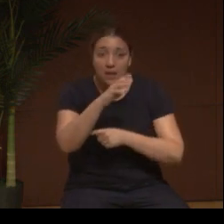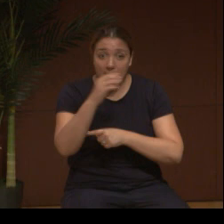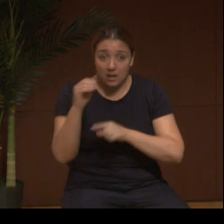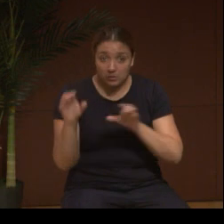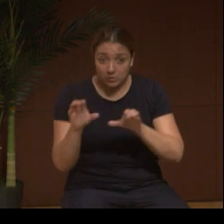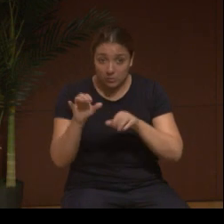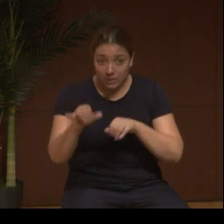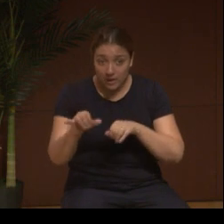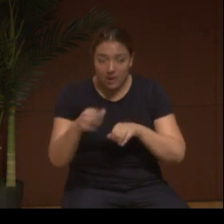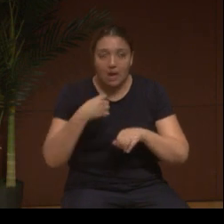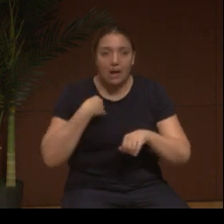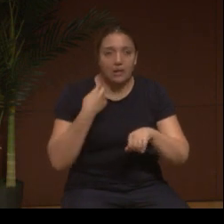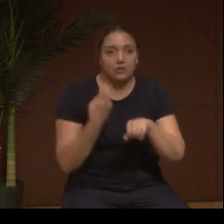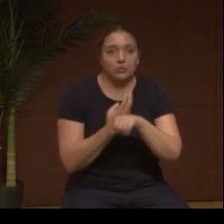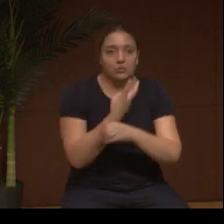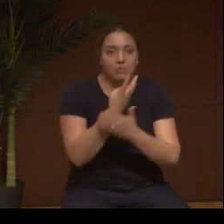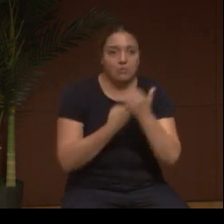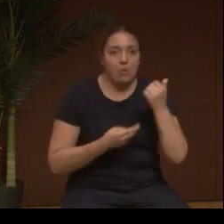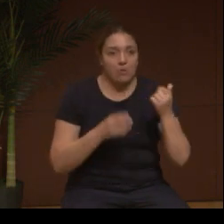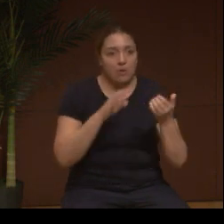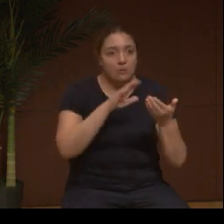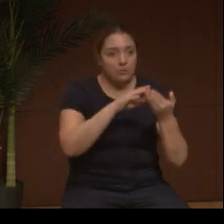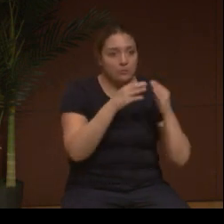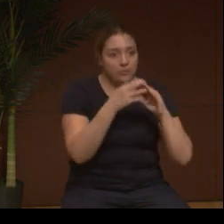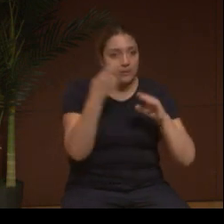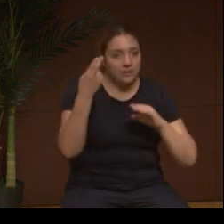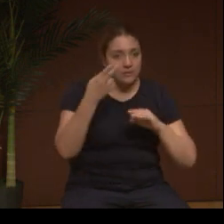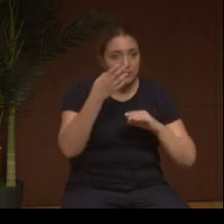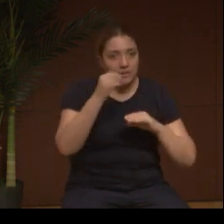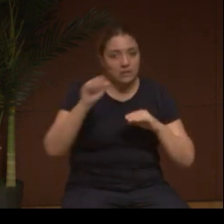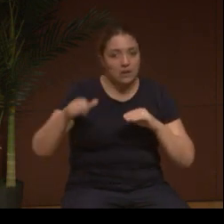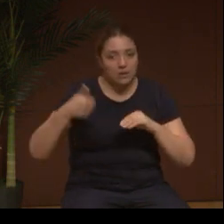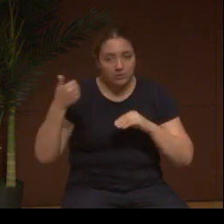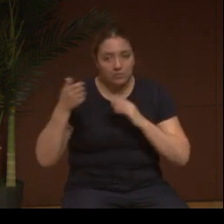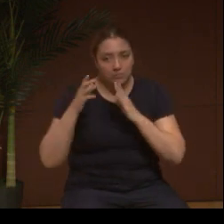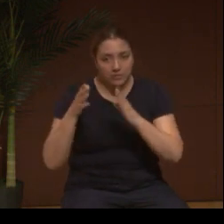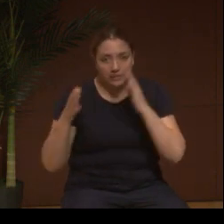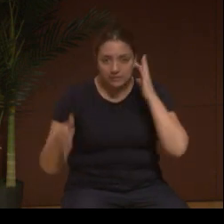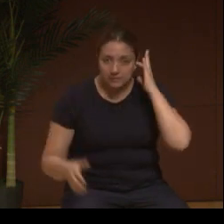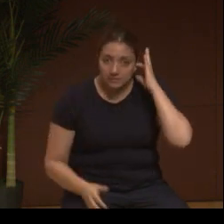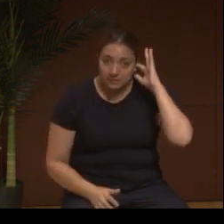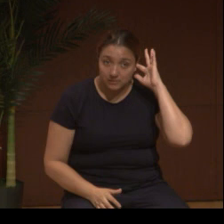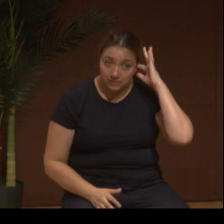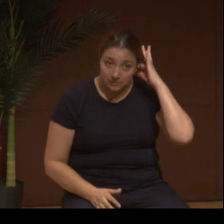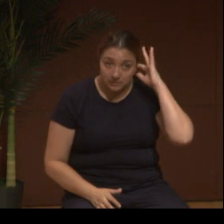use both community histories and other lines of evidence.